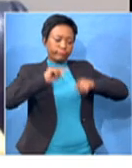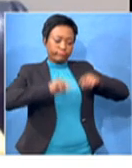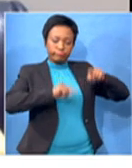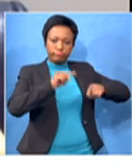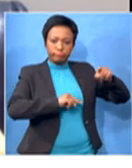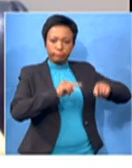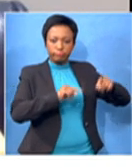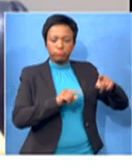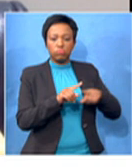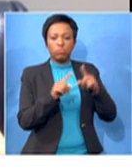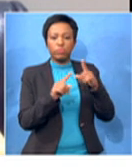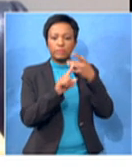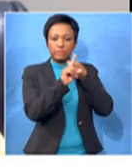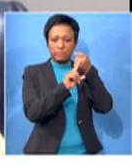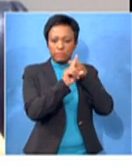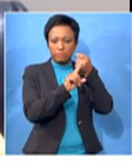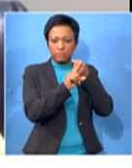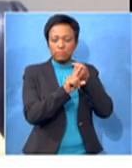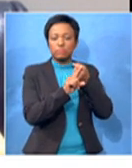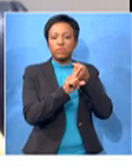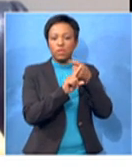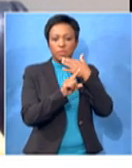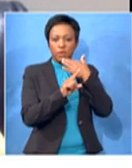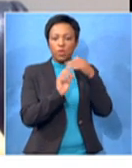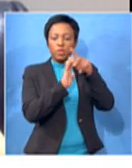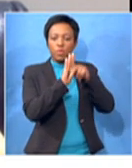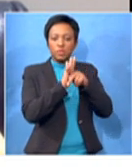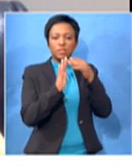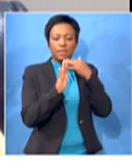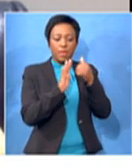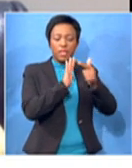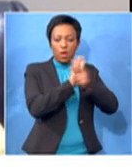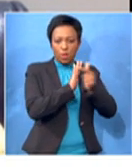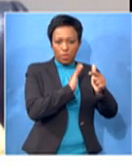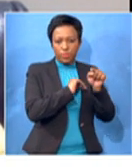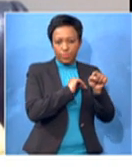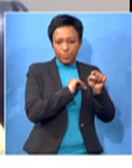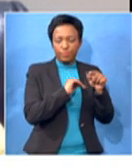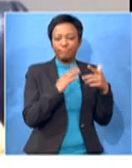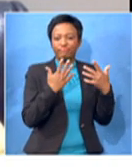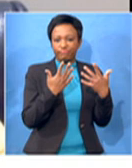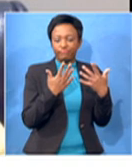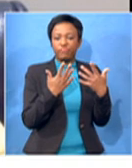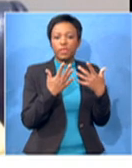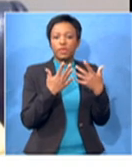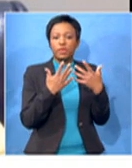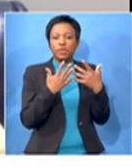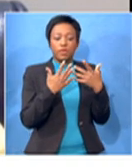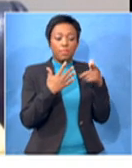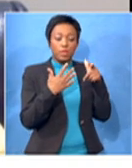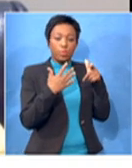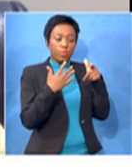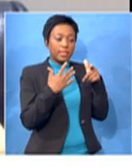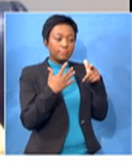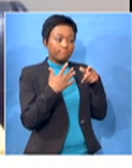being advocated by policy and law, right? So when there's a decision to